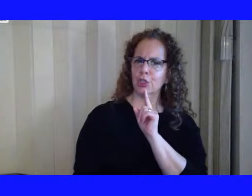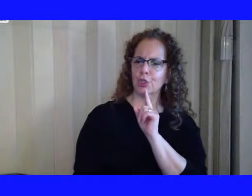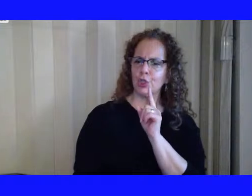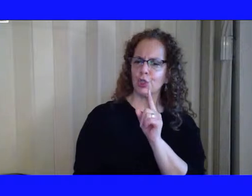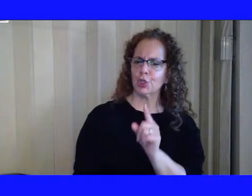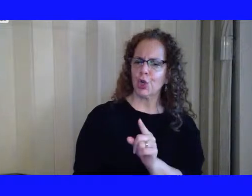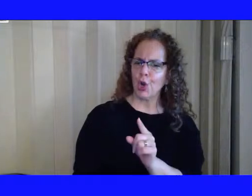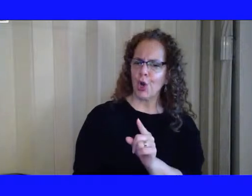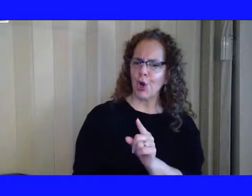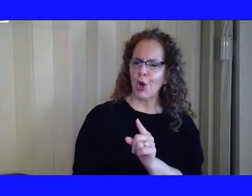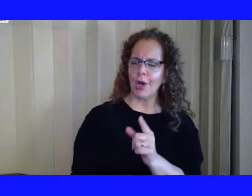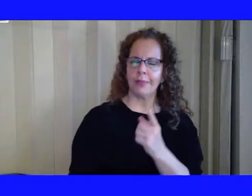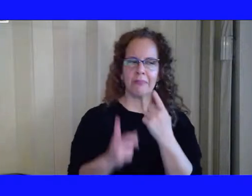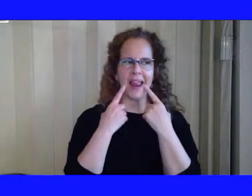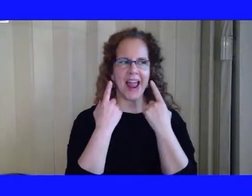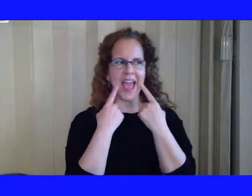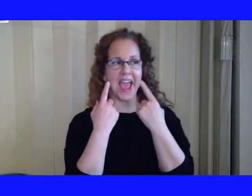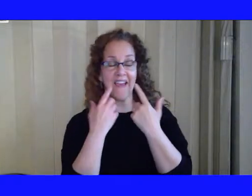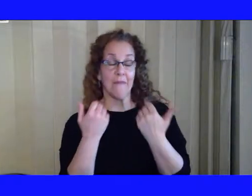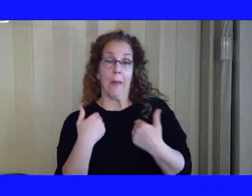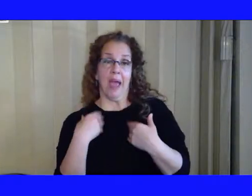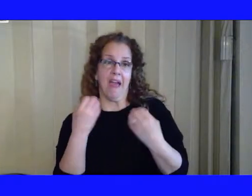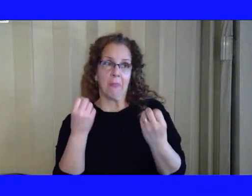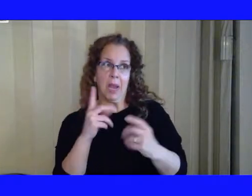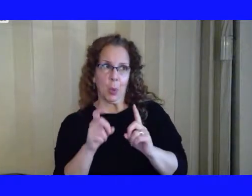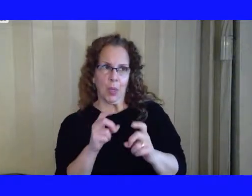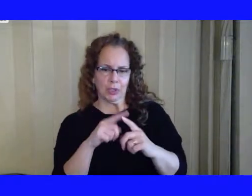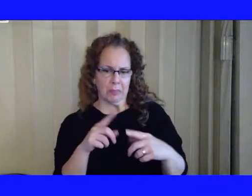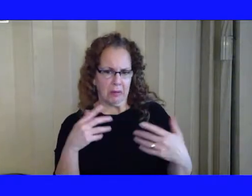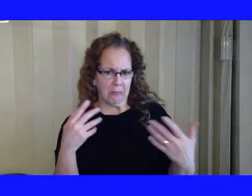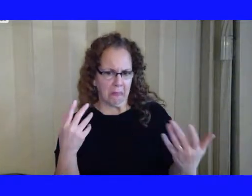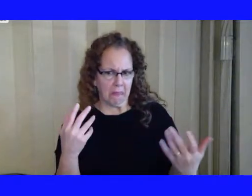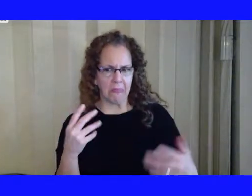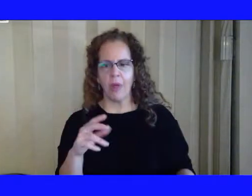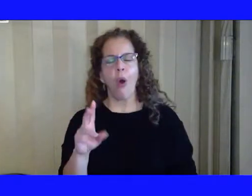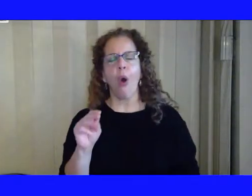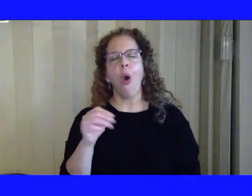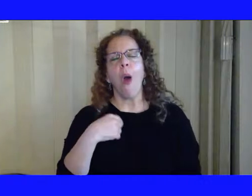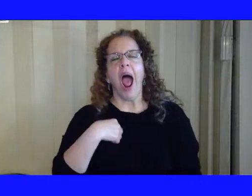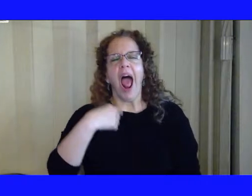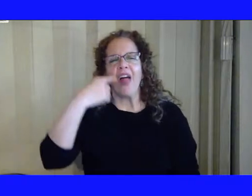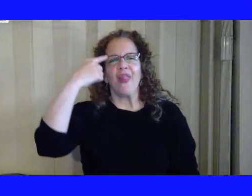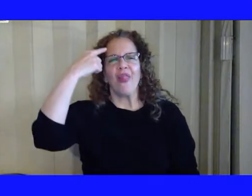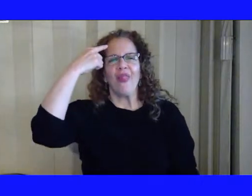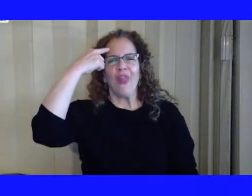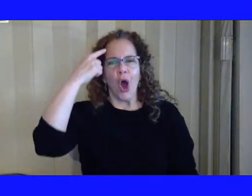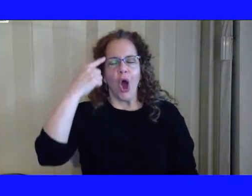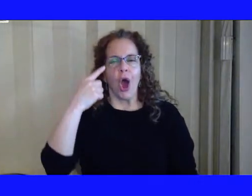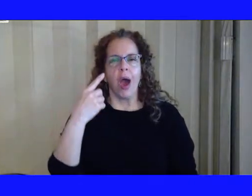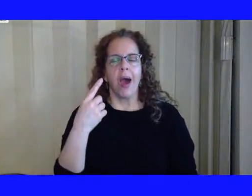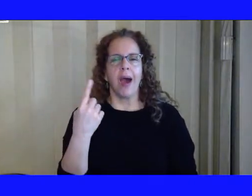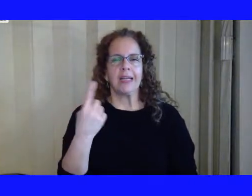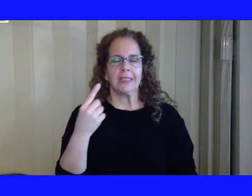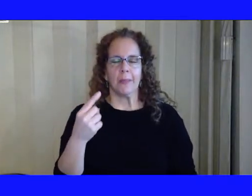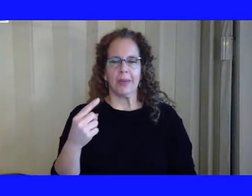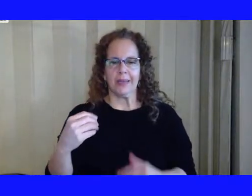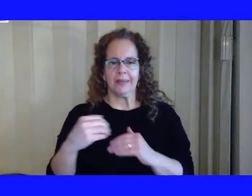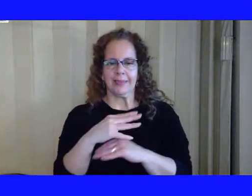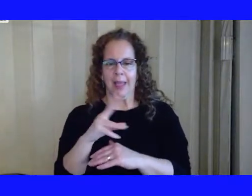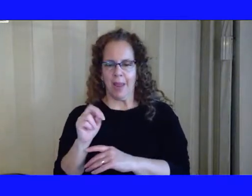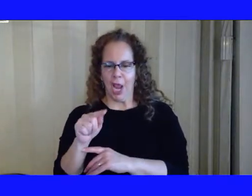week. So I think it was mostly covered at that point. But Okay. I did read the meeting minutes from last month for